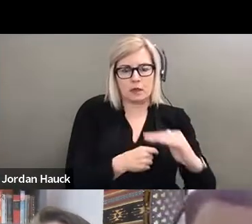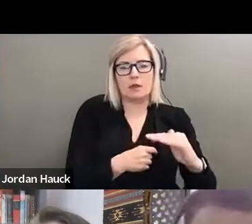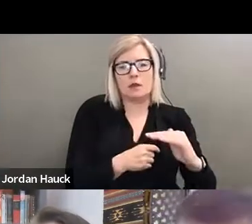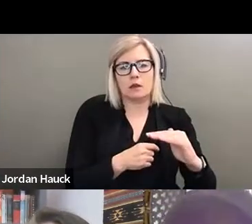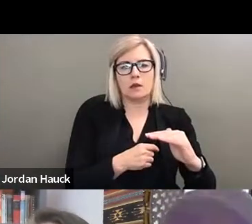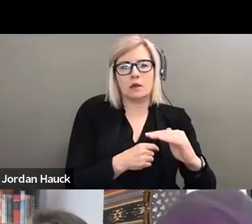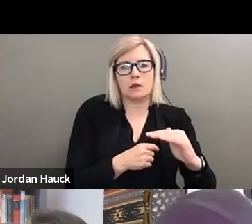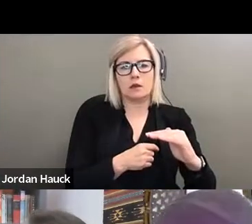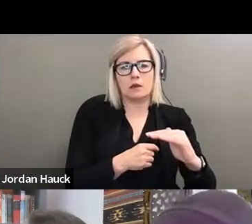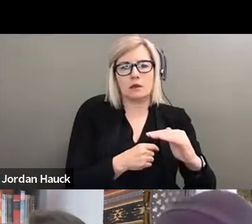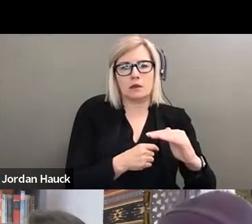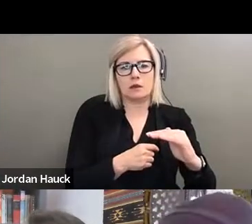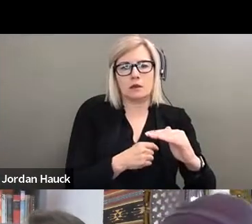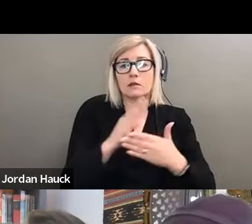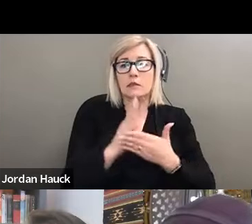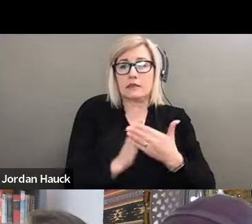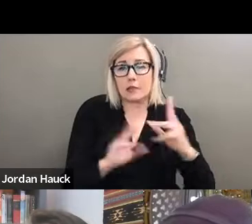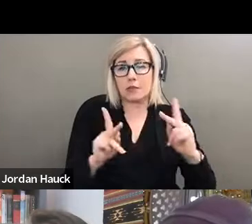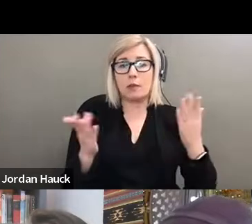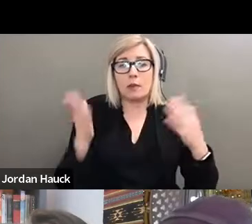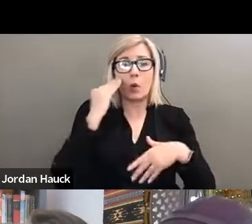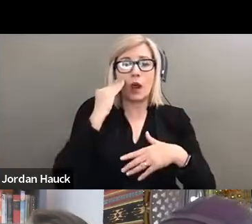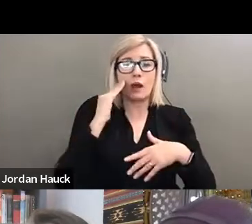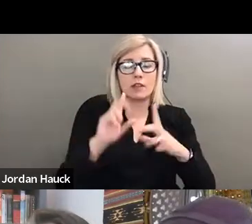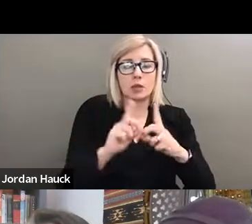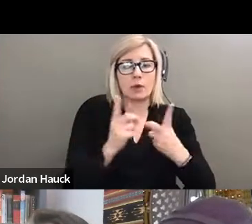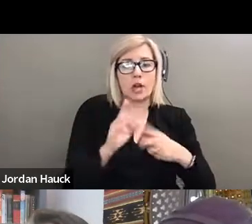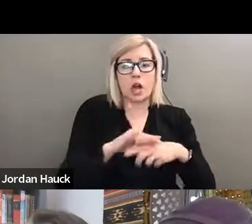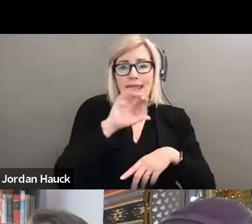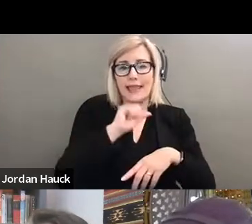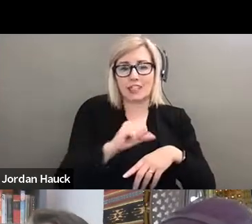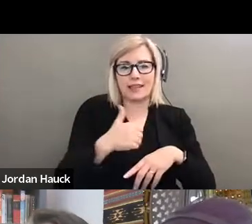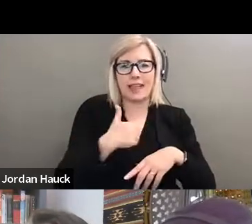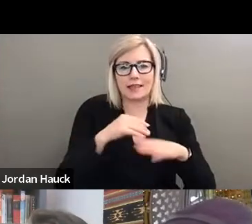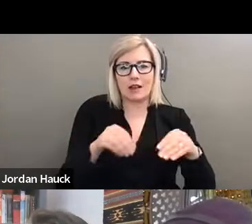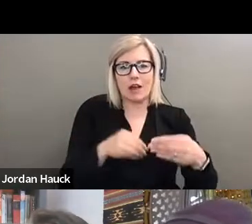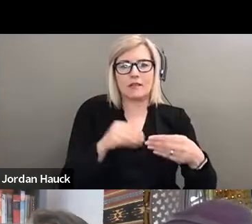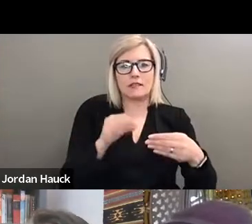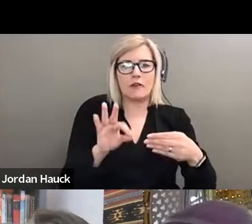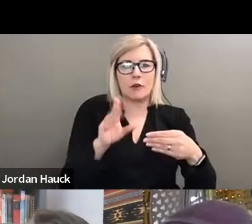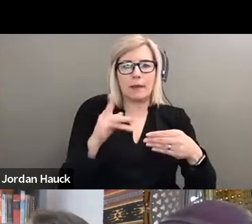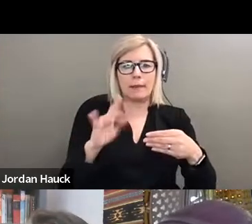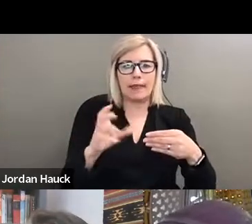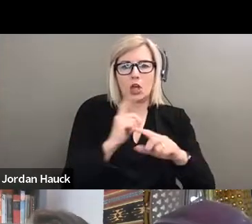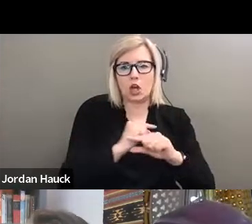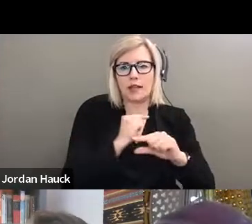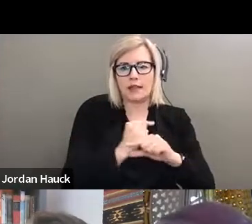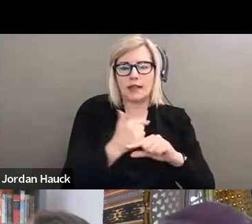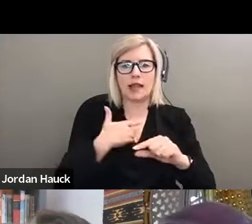also, some people may be aware that the Department on Aging has an Office of Public Guardian that helps do